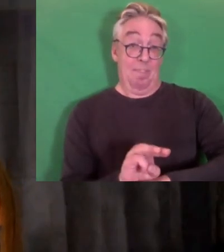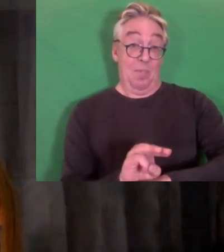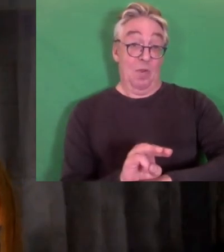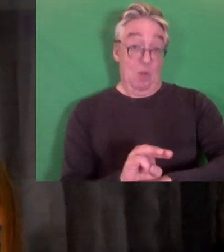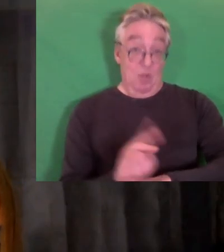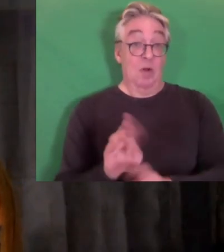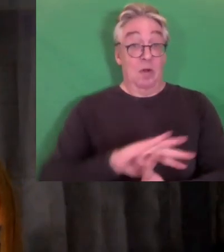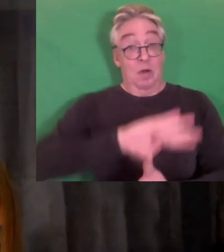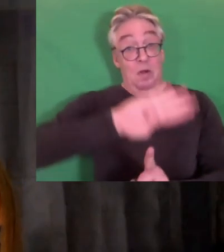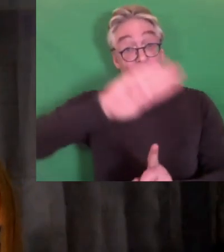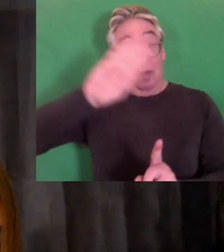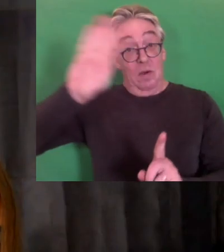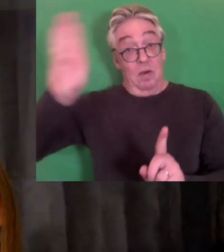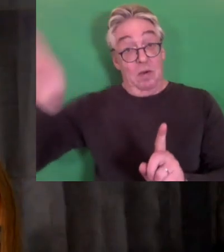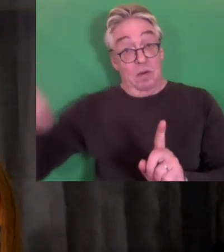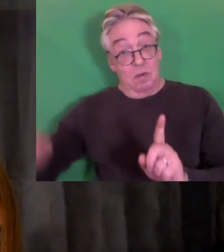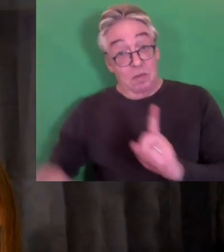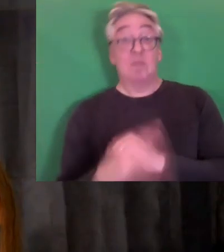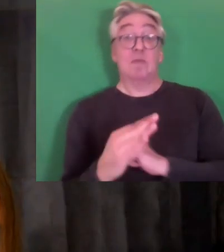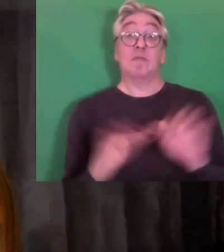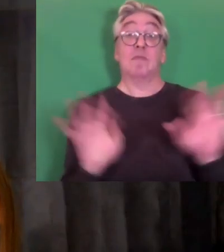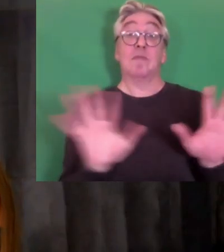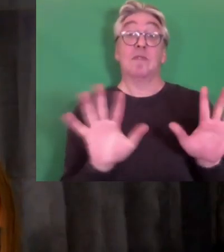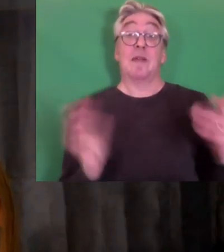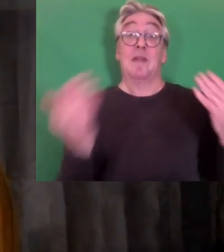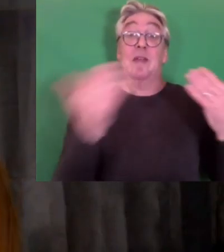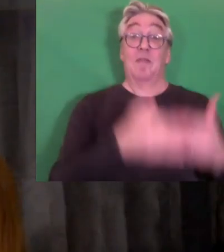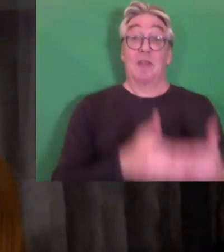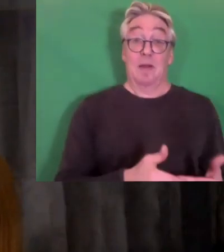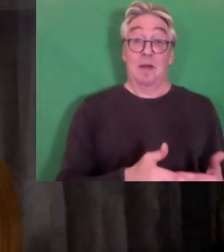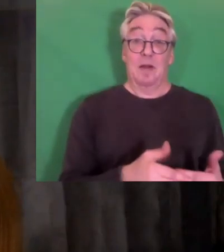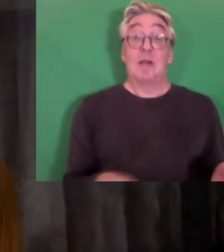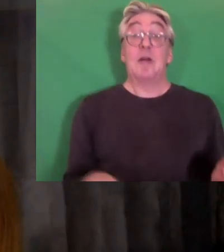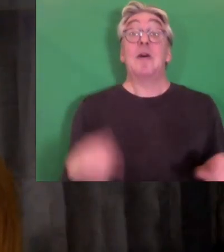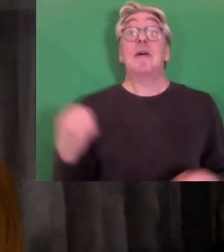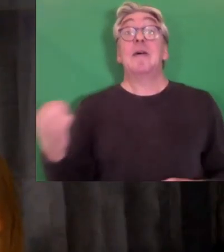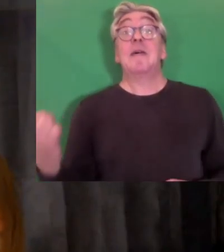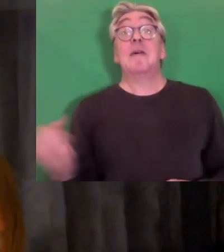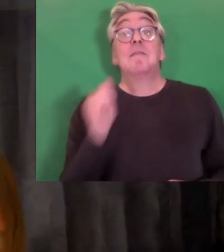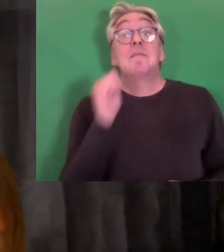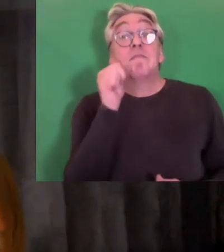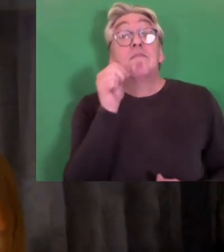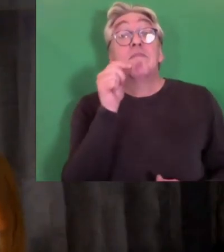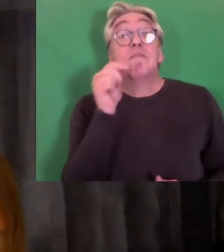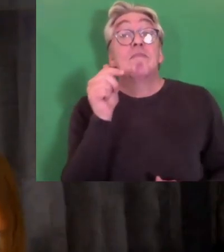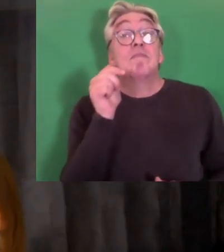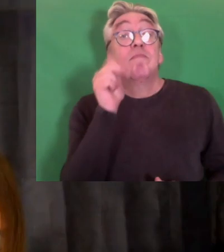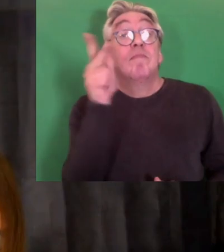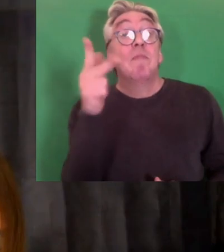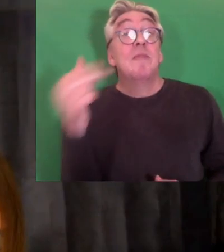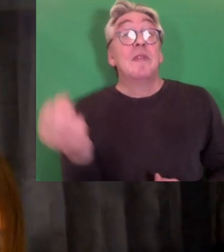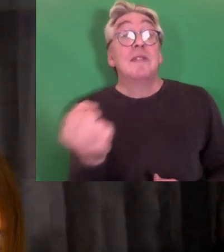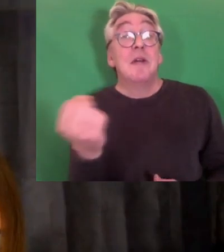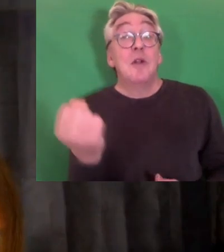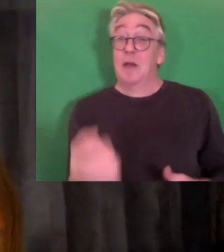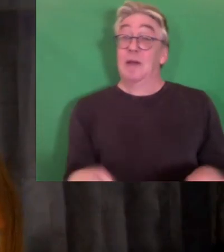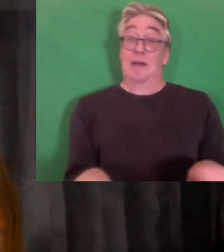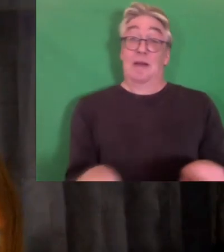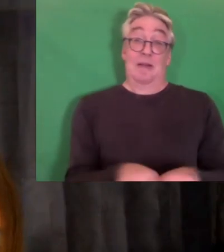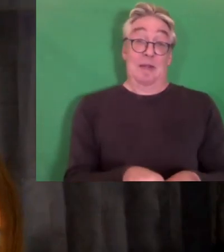10 p.m. that day and the same on Saturday. And then the event is over. What's going to happen is, it's a very good